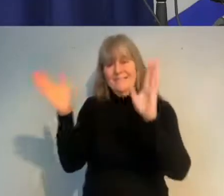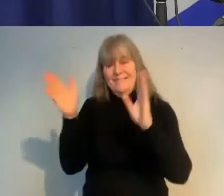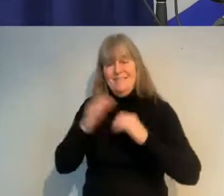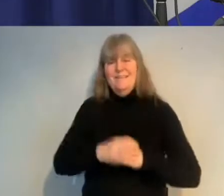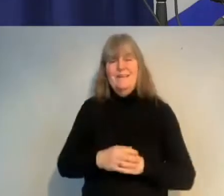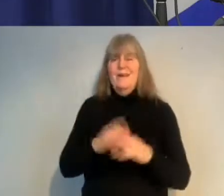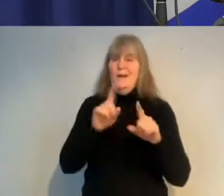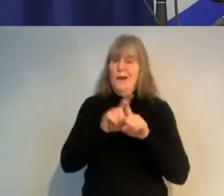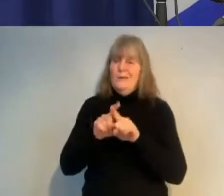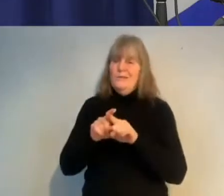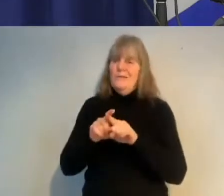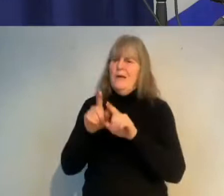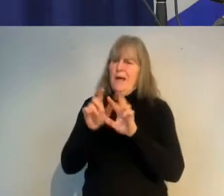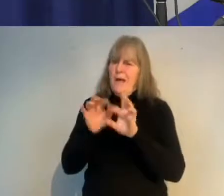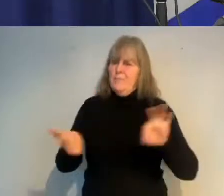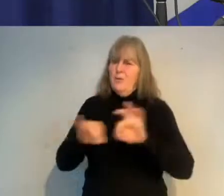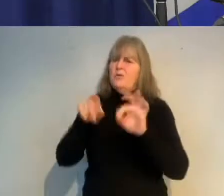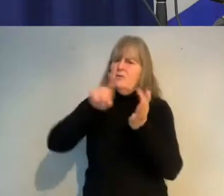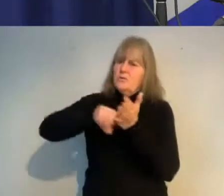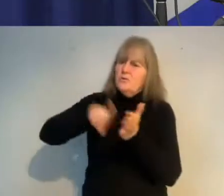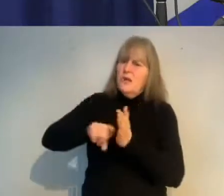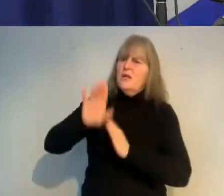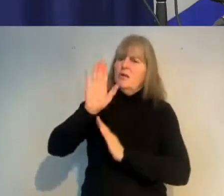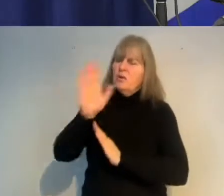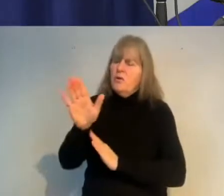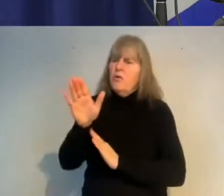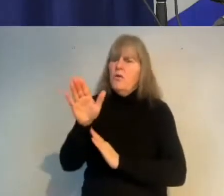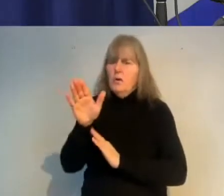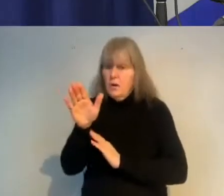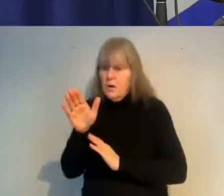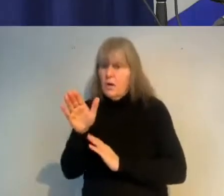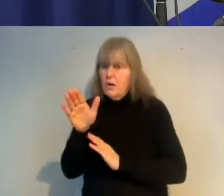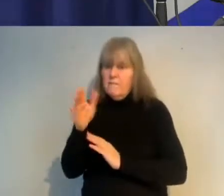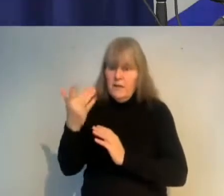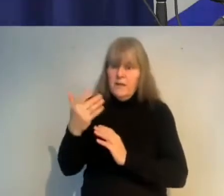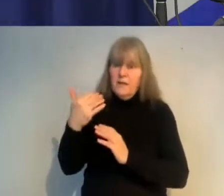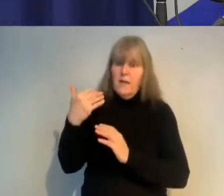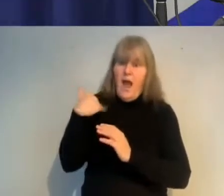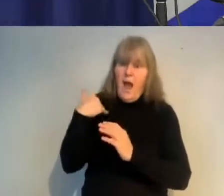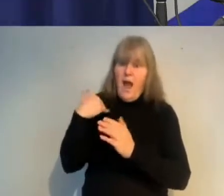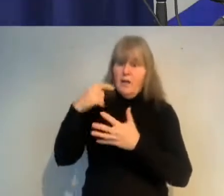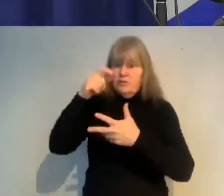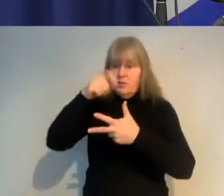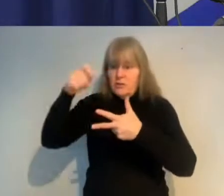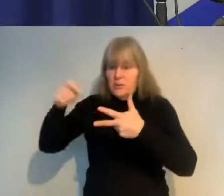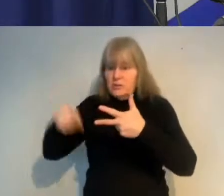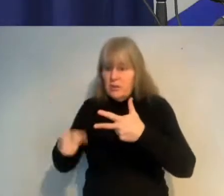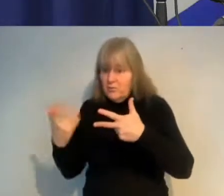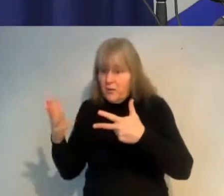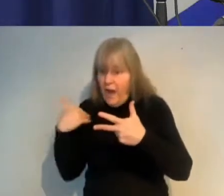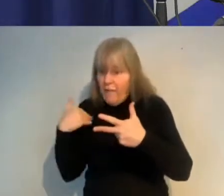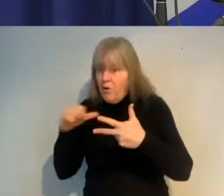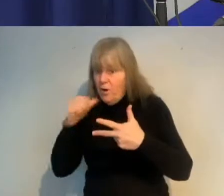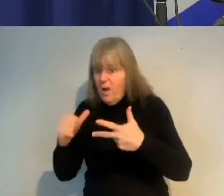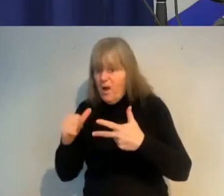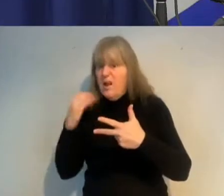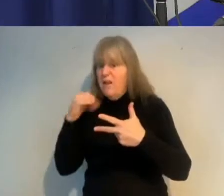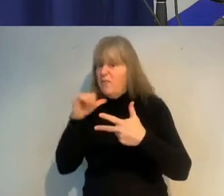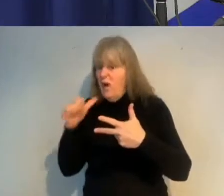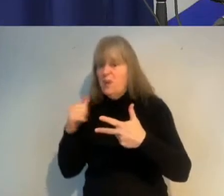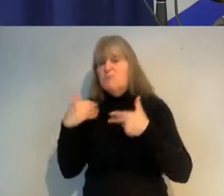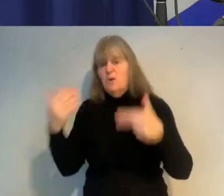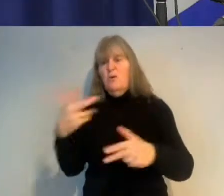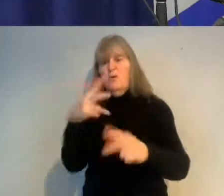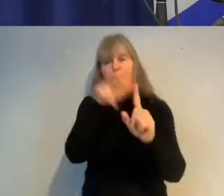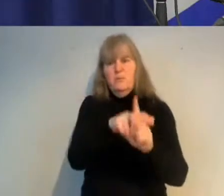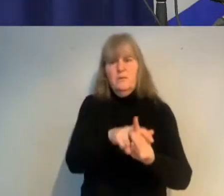your vaccine status and get your dose when your turn comes. Because when you are fully vaccinated, you are less likely